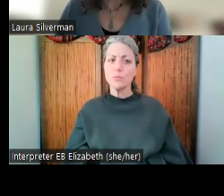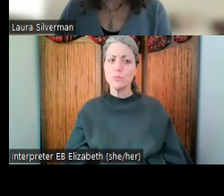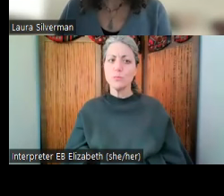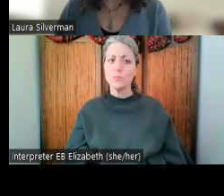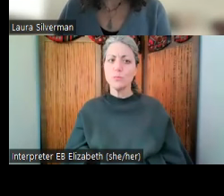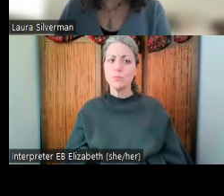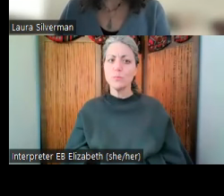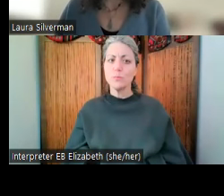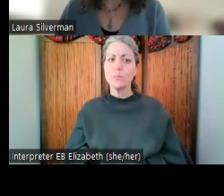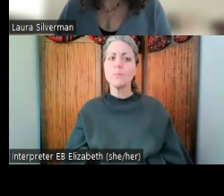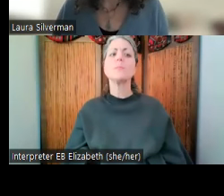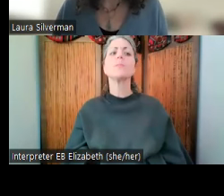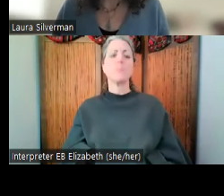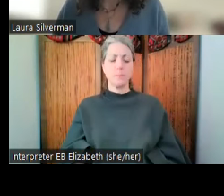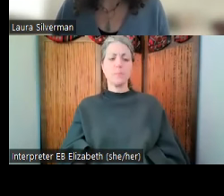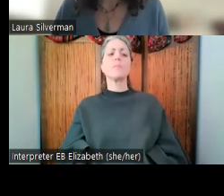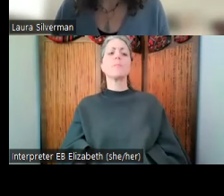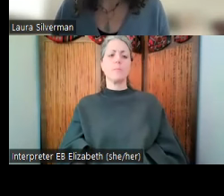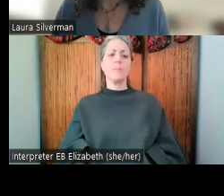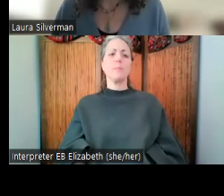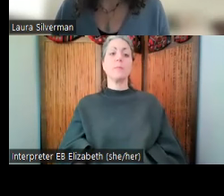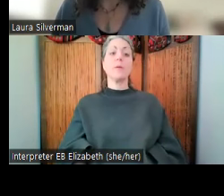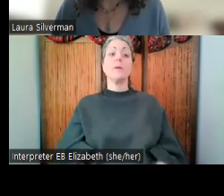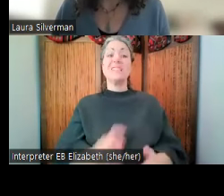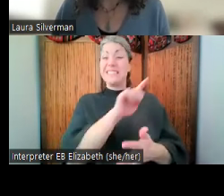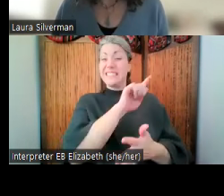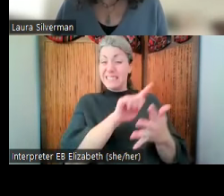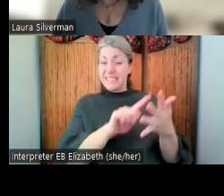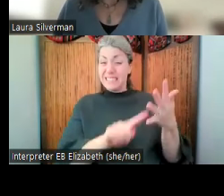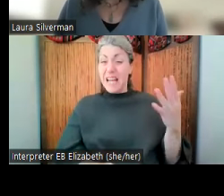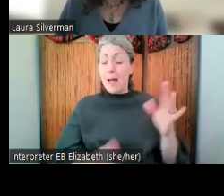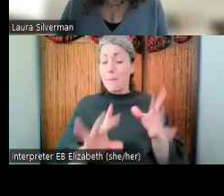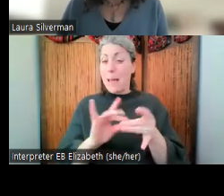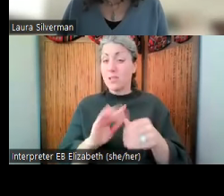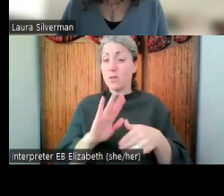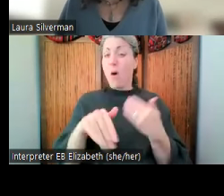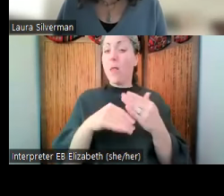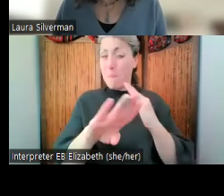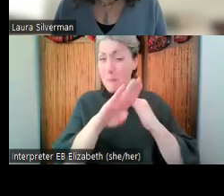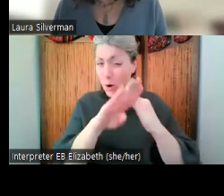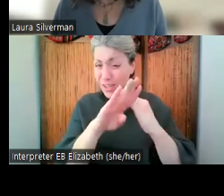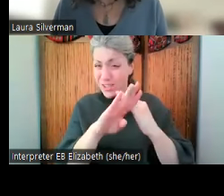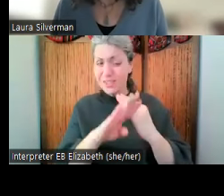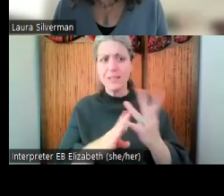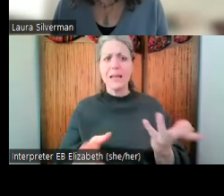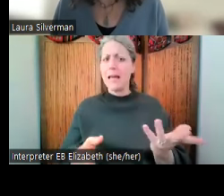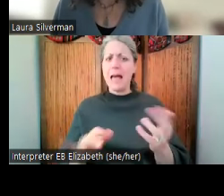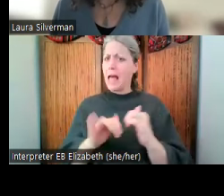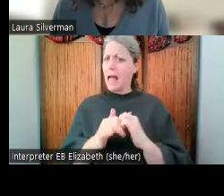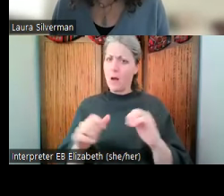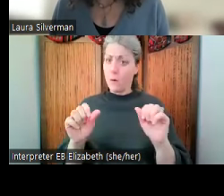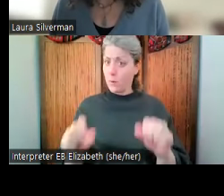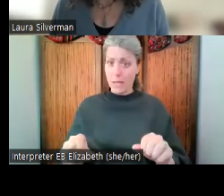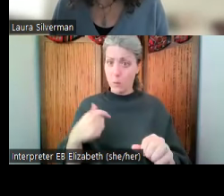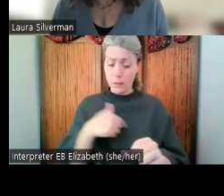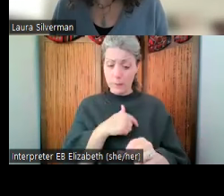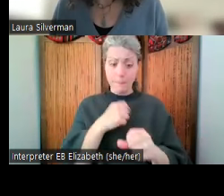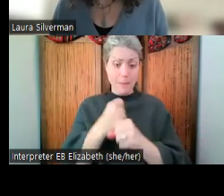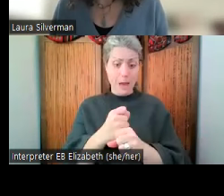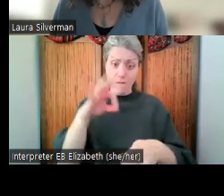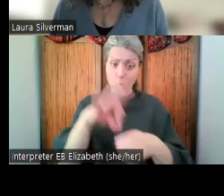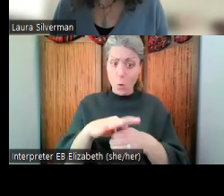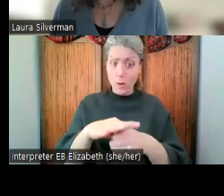So the question is, given all of those barriers, what can we do to make voting more accessible?